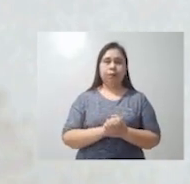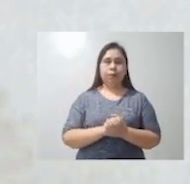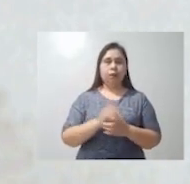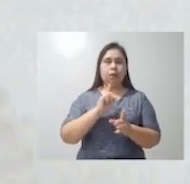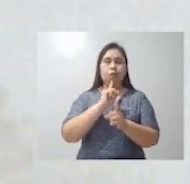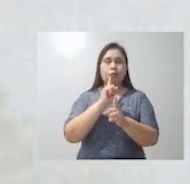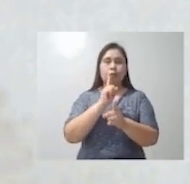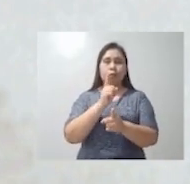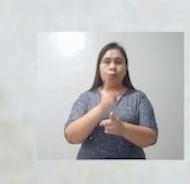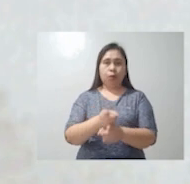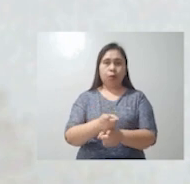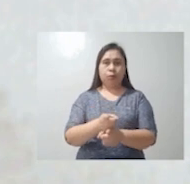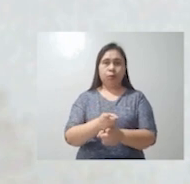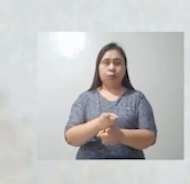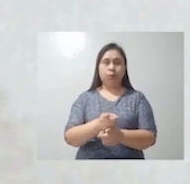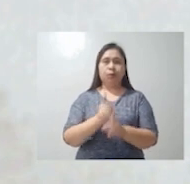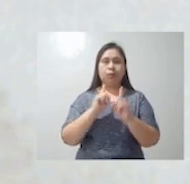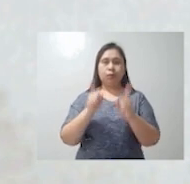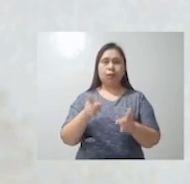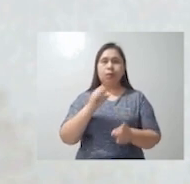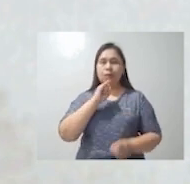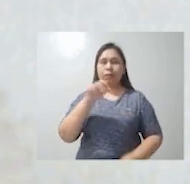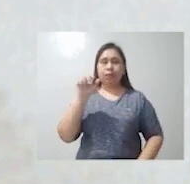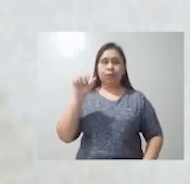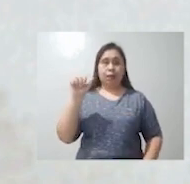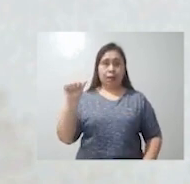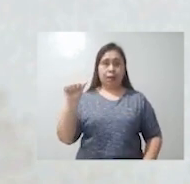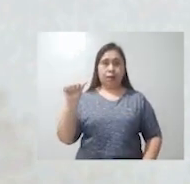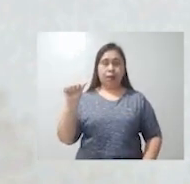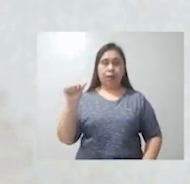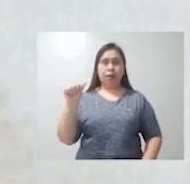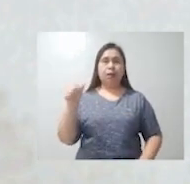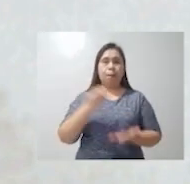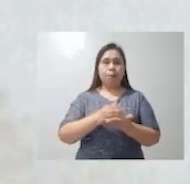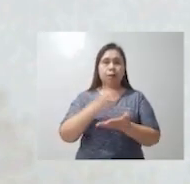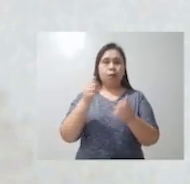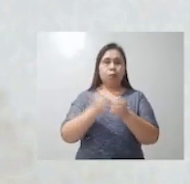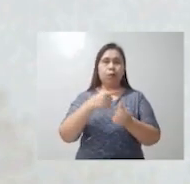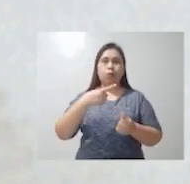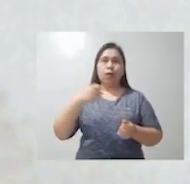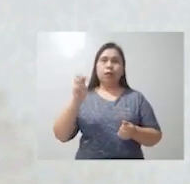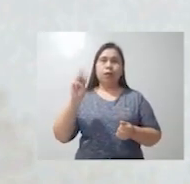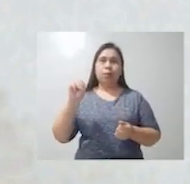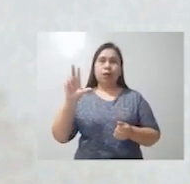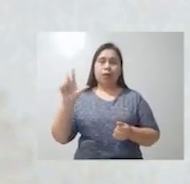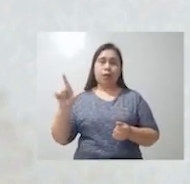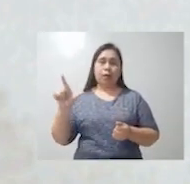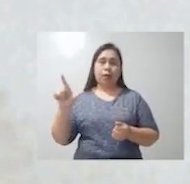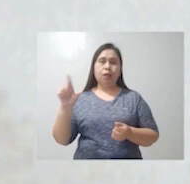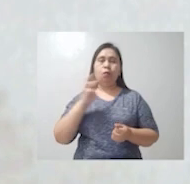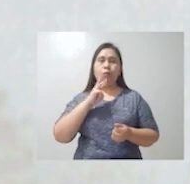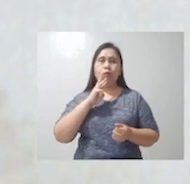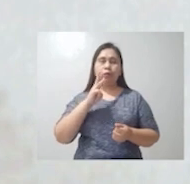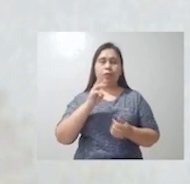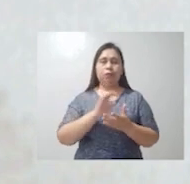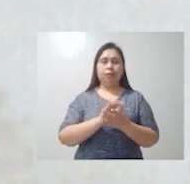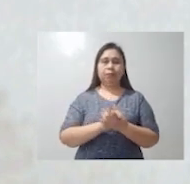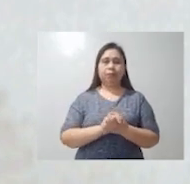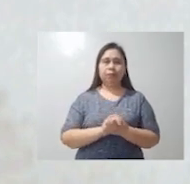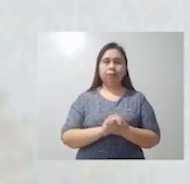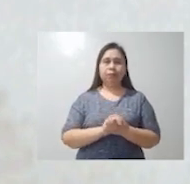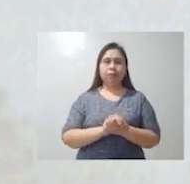The correct answer is A. A beaker with 100 ml of water will take a longer time to bring the water to